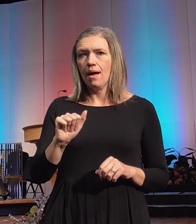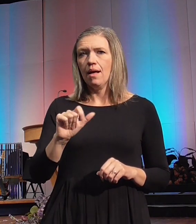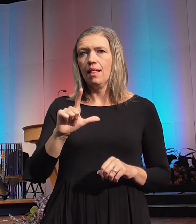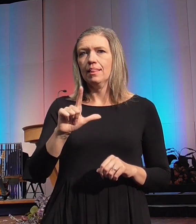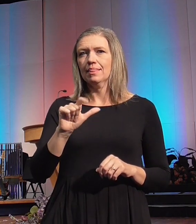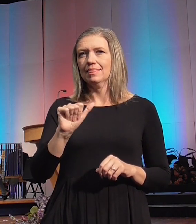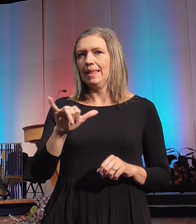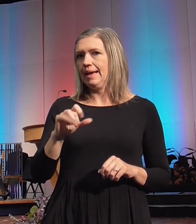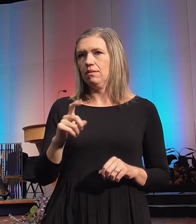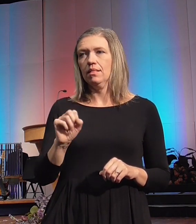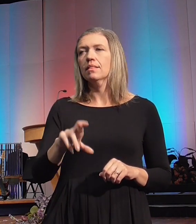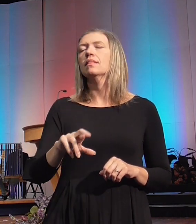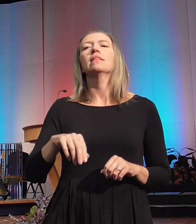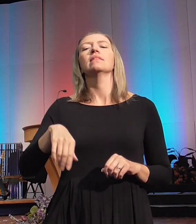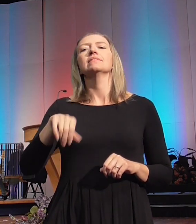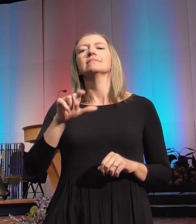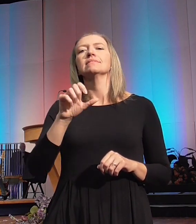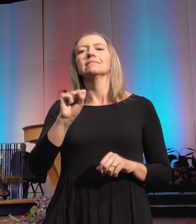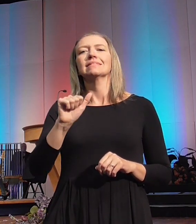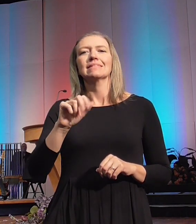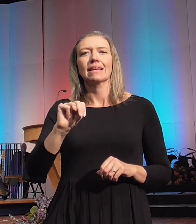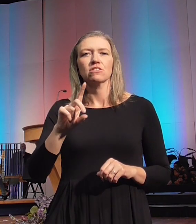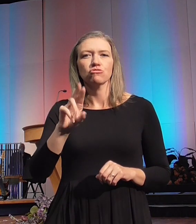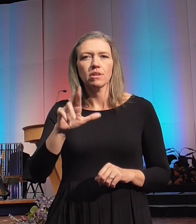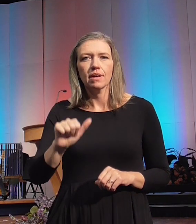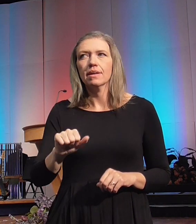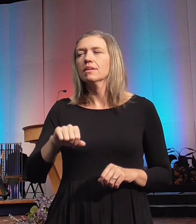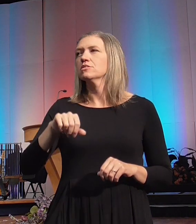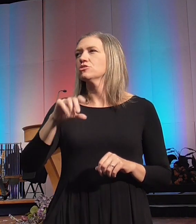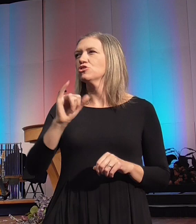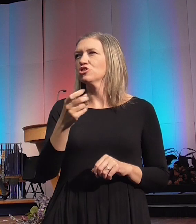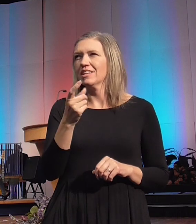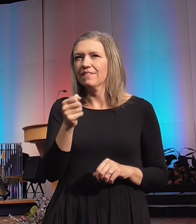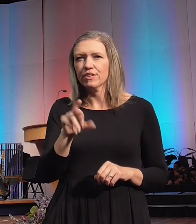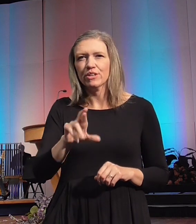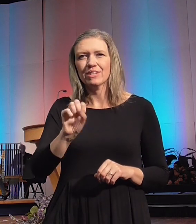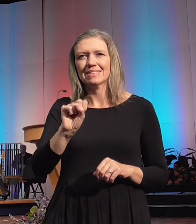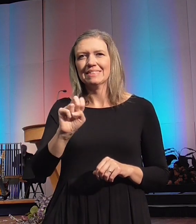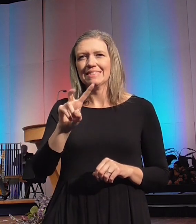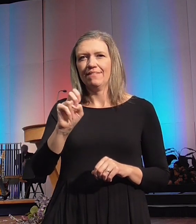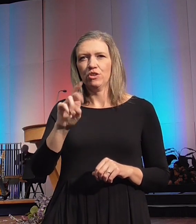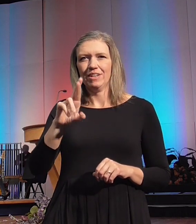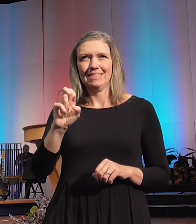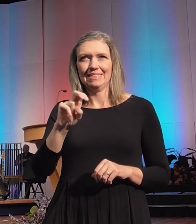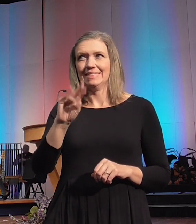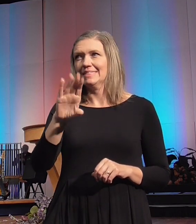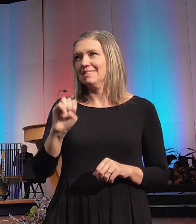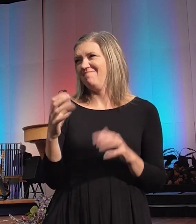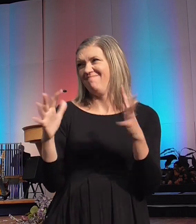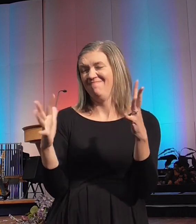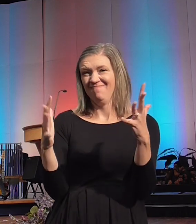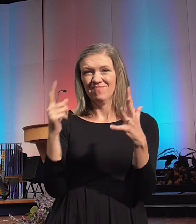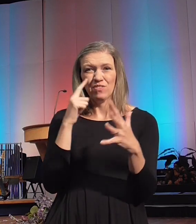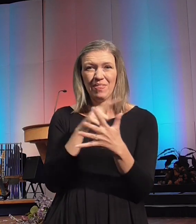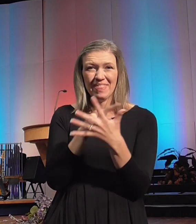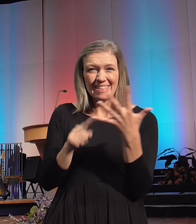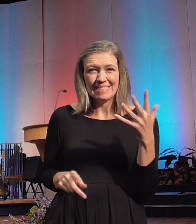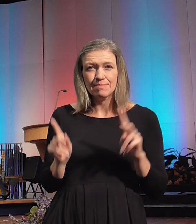and Sandra Roth, and Jennifer Severance. So let's hear it for these folks. Woo, 20